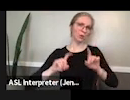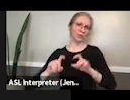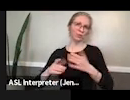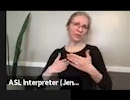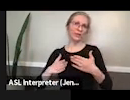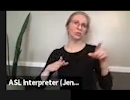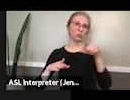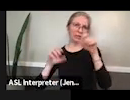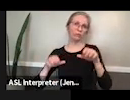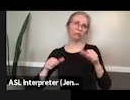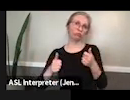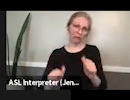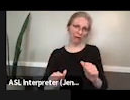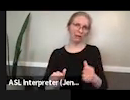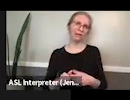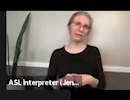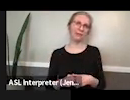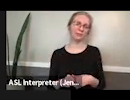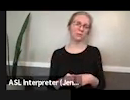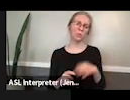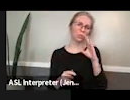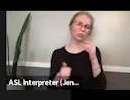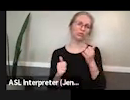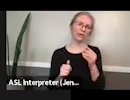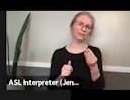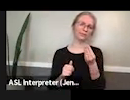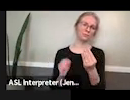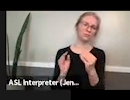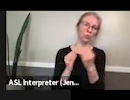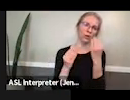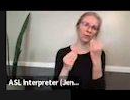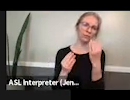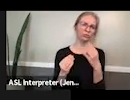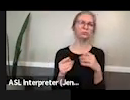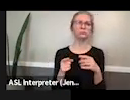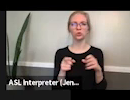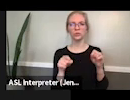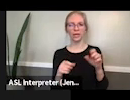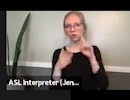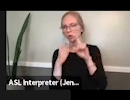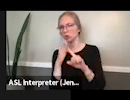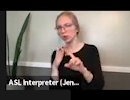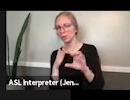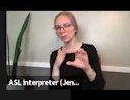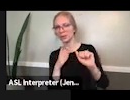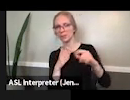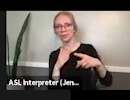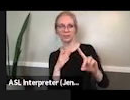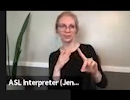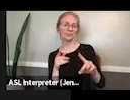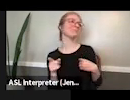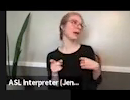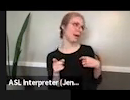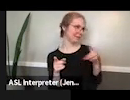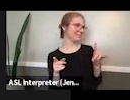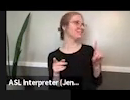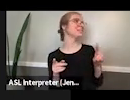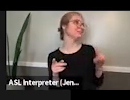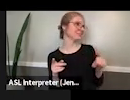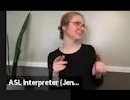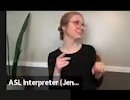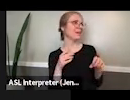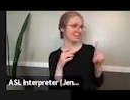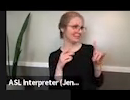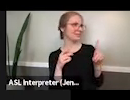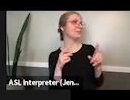can try, and we'll try to get you some more information. You can look up CAPD and you can get some information on it. So I did.